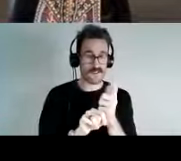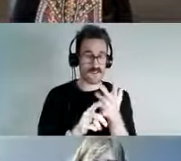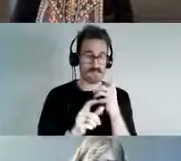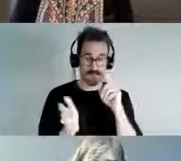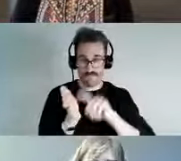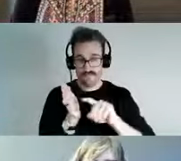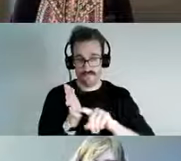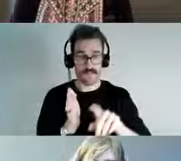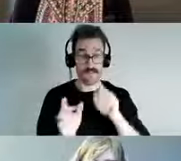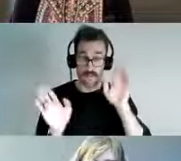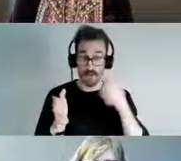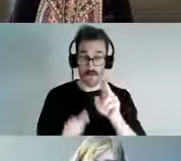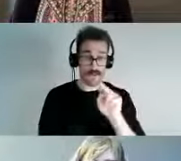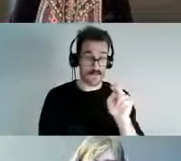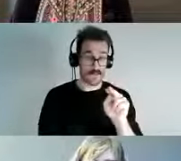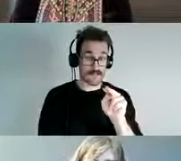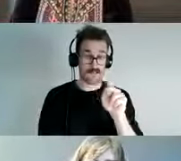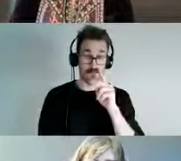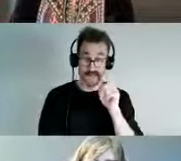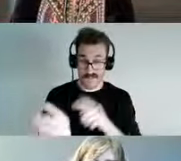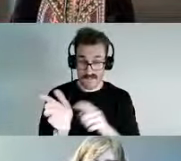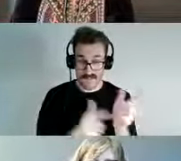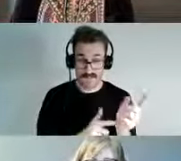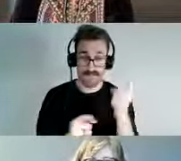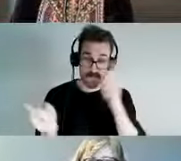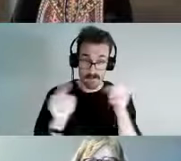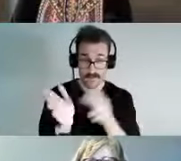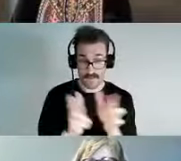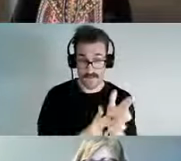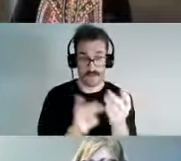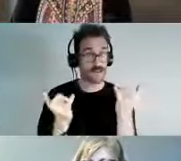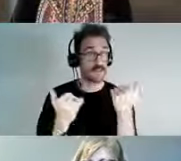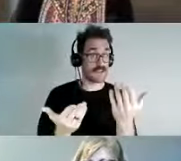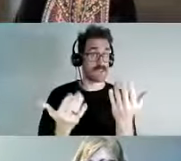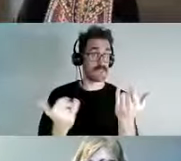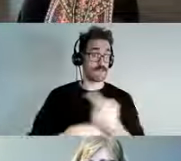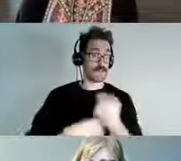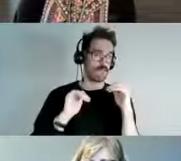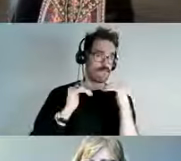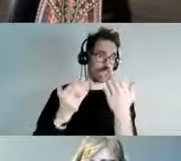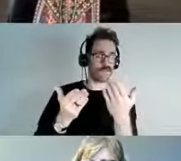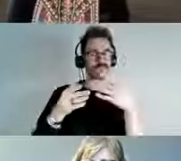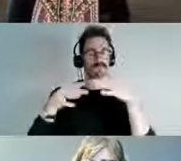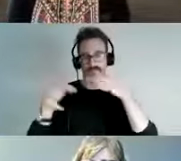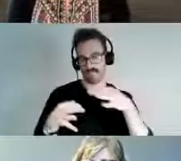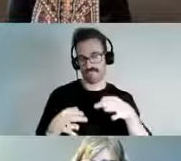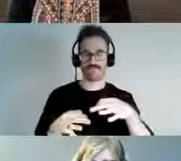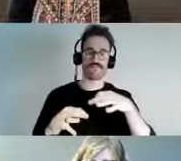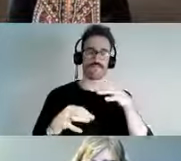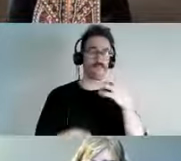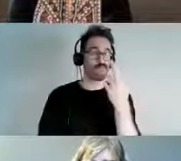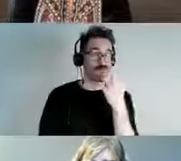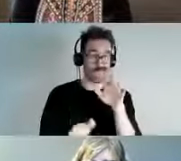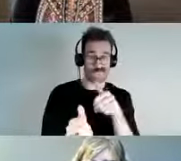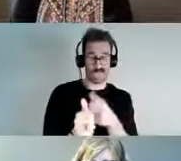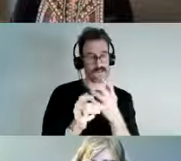UN Convention on the Rights of Older Persons, I will today be providing you with a fulsome outline of why it matters and how